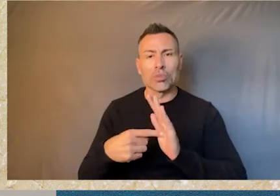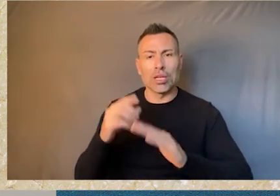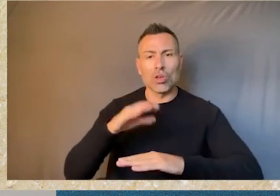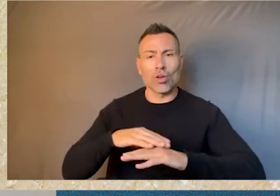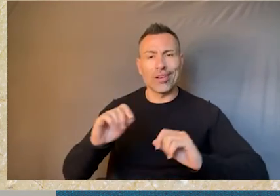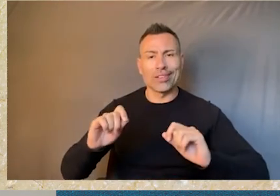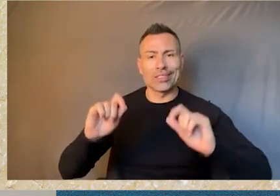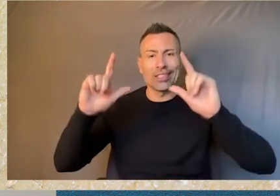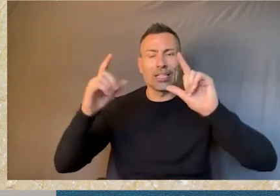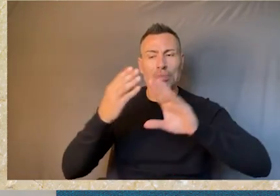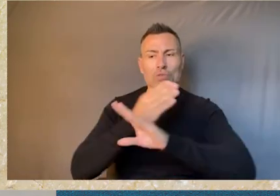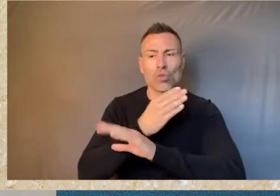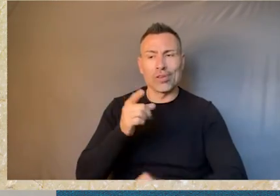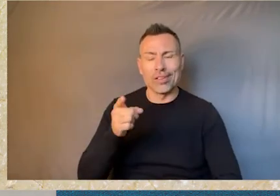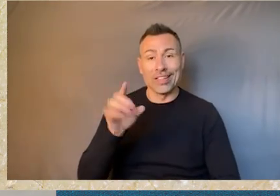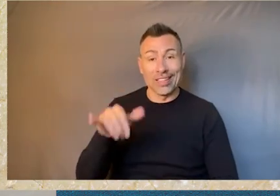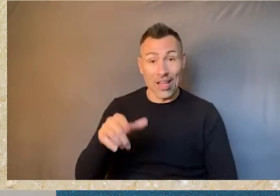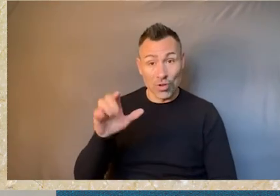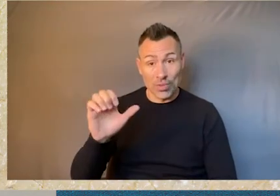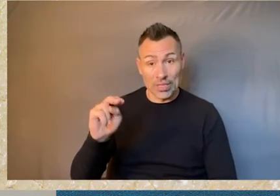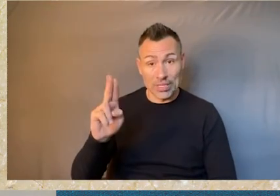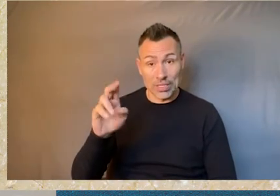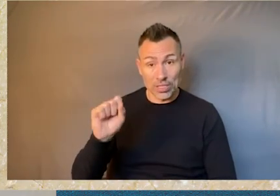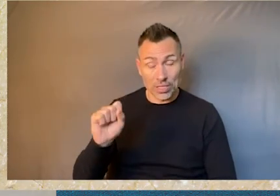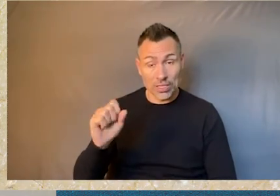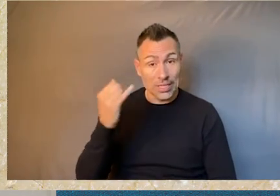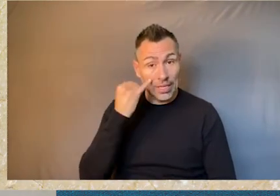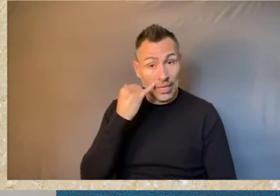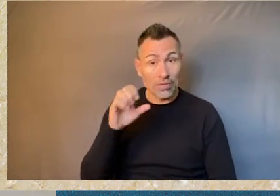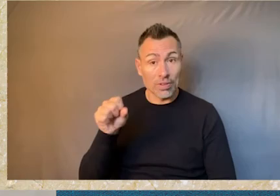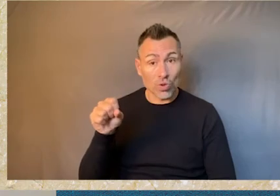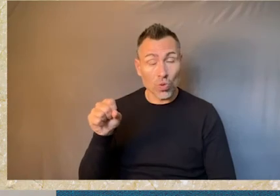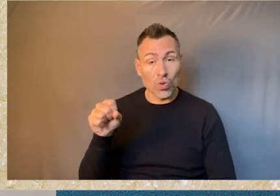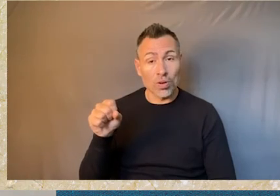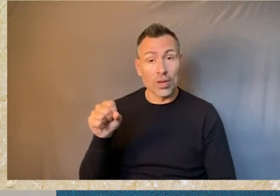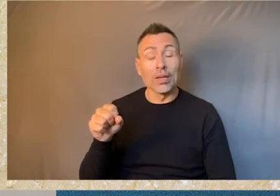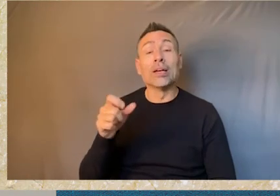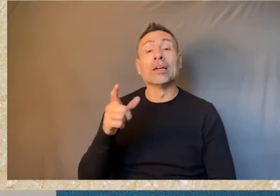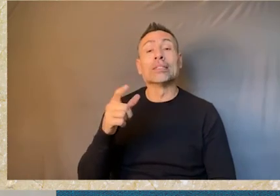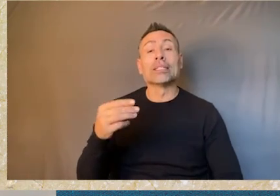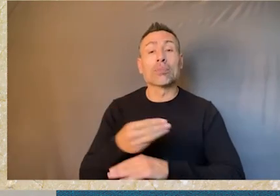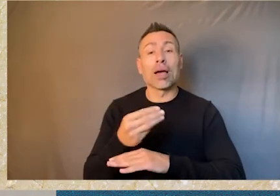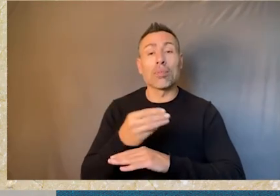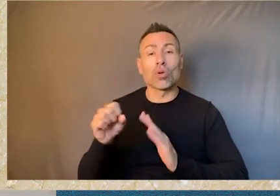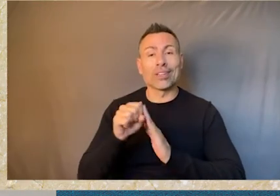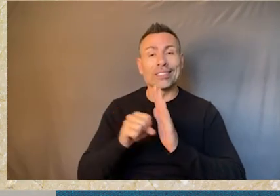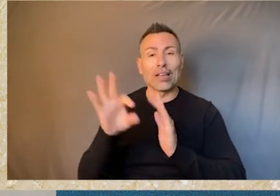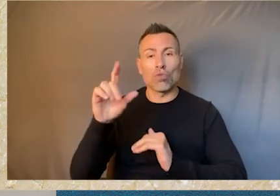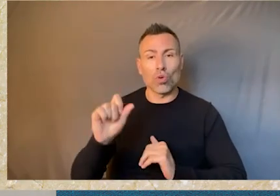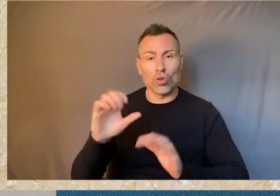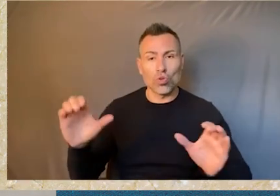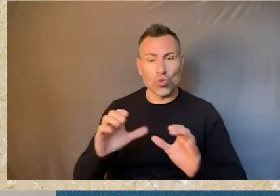slides earlier. Did that come from the census? If so, did Miami or the state of Florida perform their